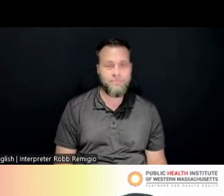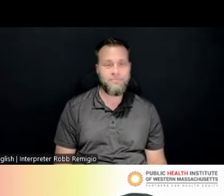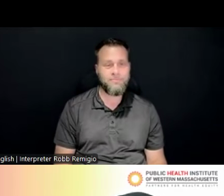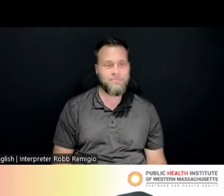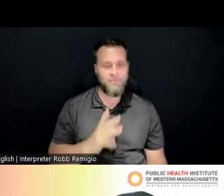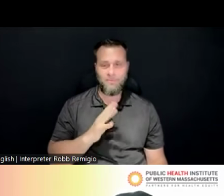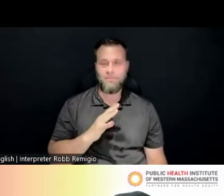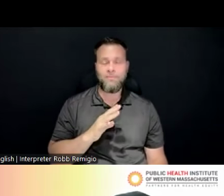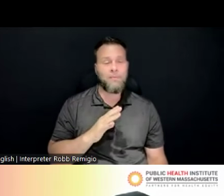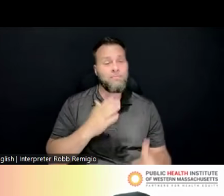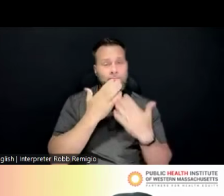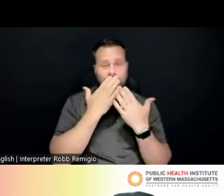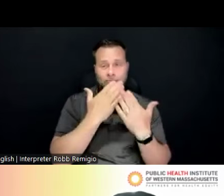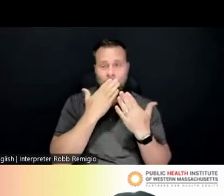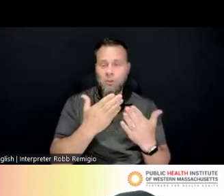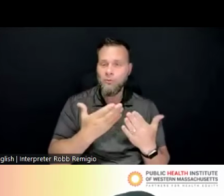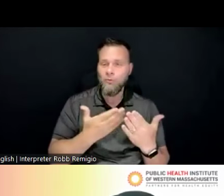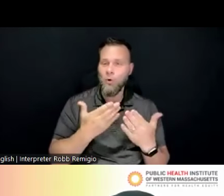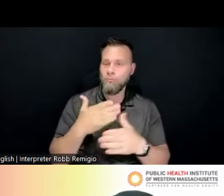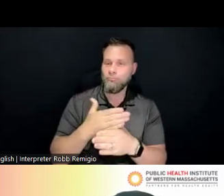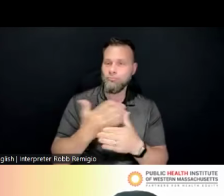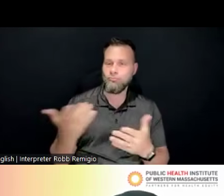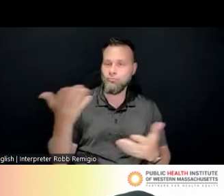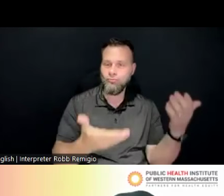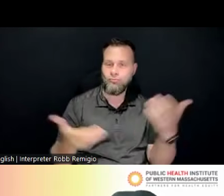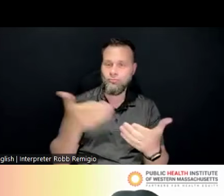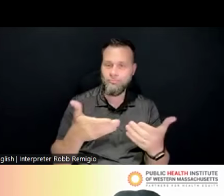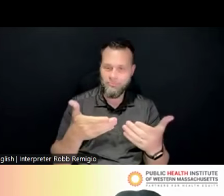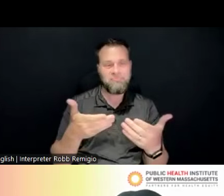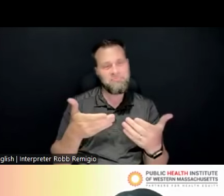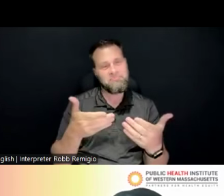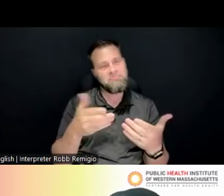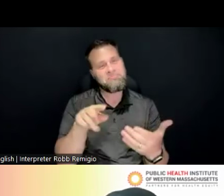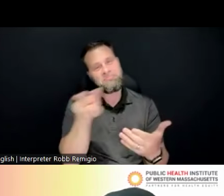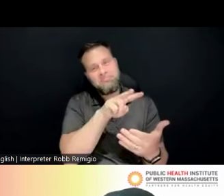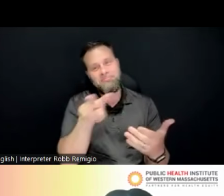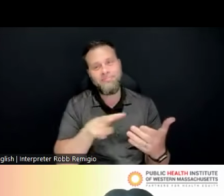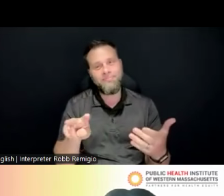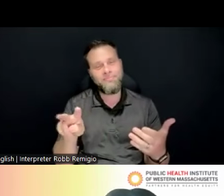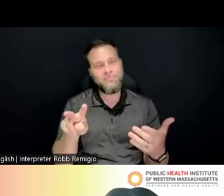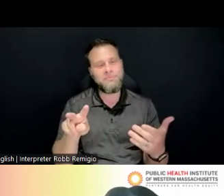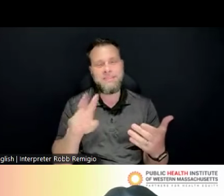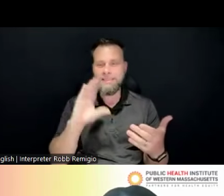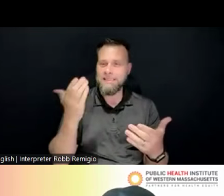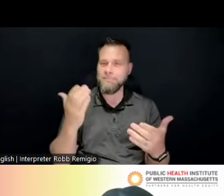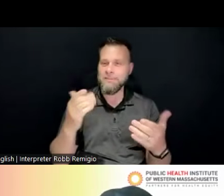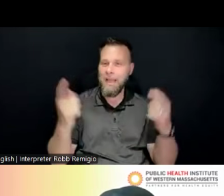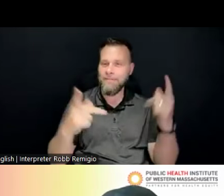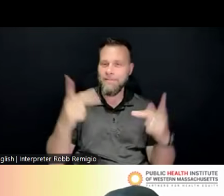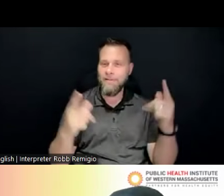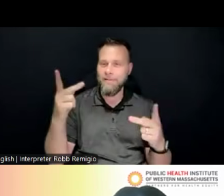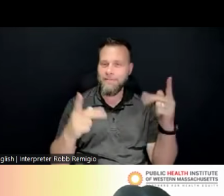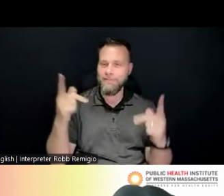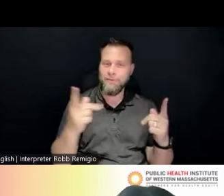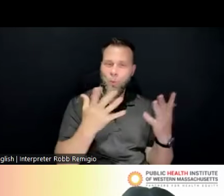Awesome. Well, thank you all for sharing. I feel like I have a little bit of a mix of wanting to go do some new things and feeling bummed